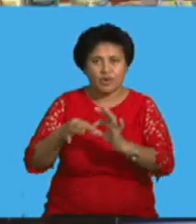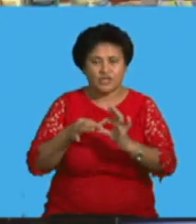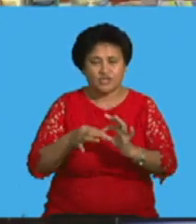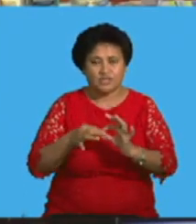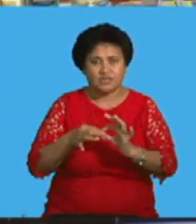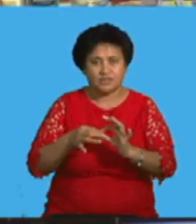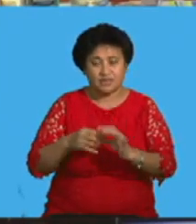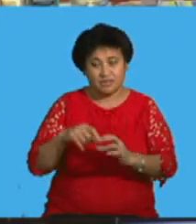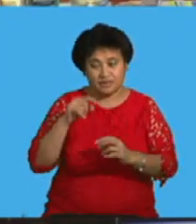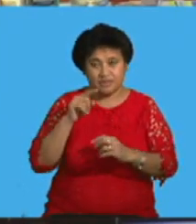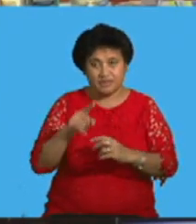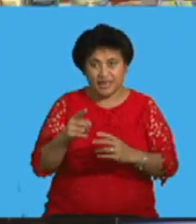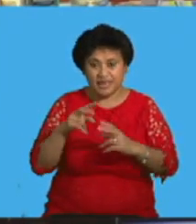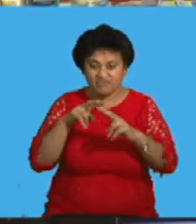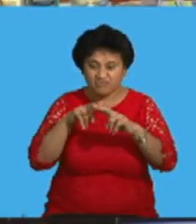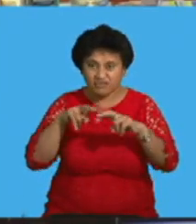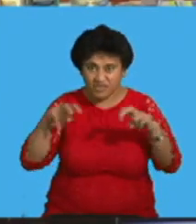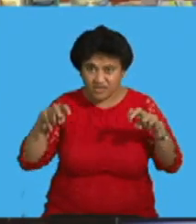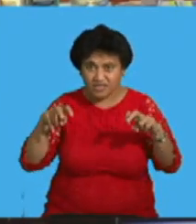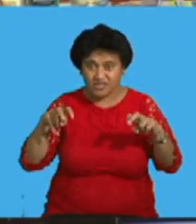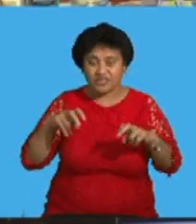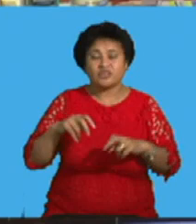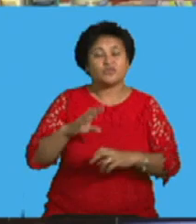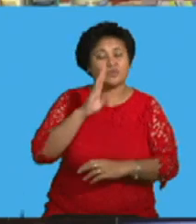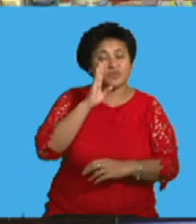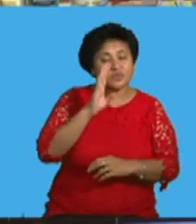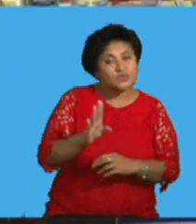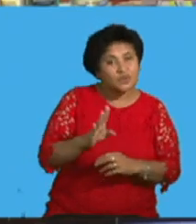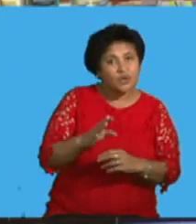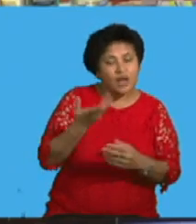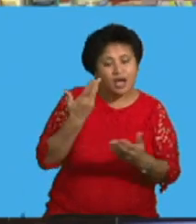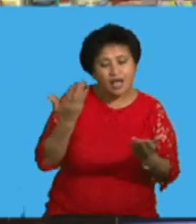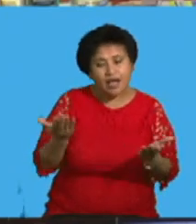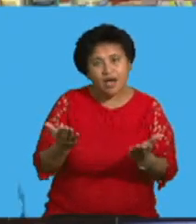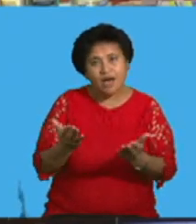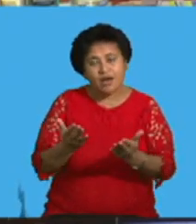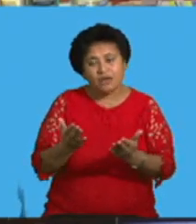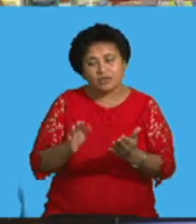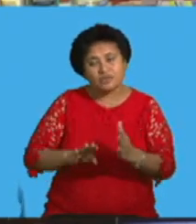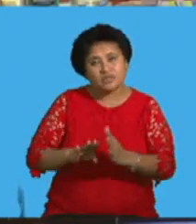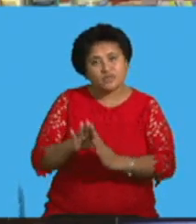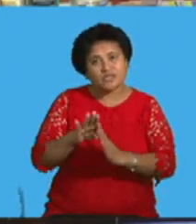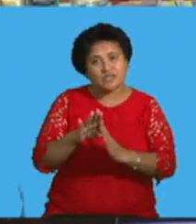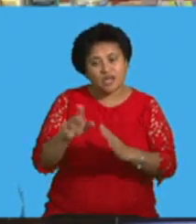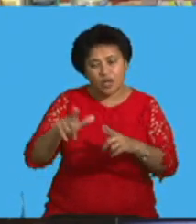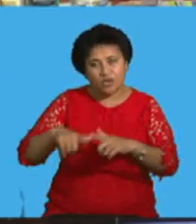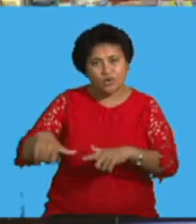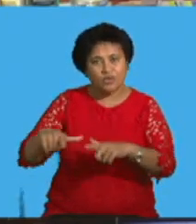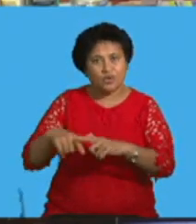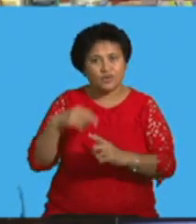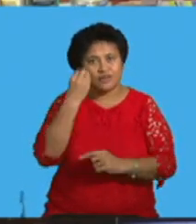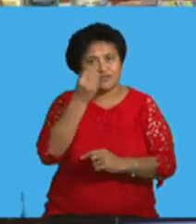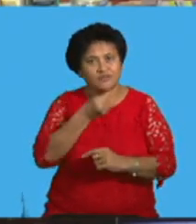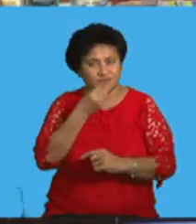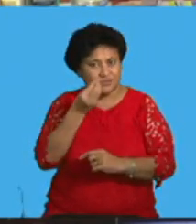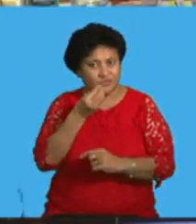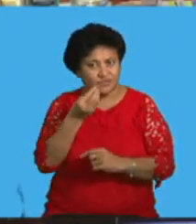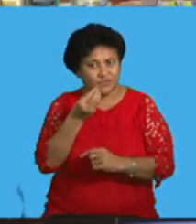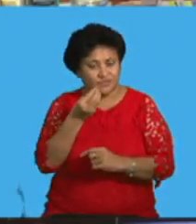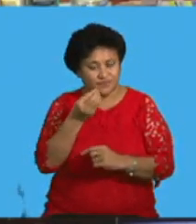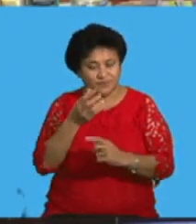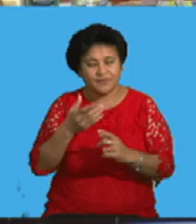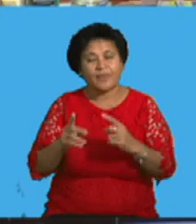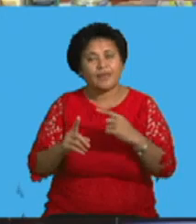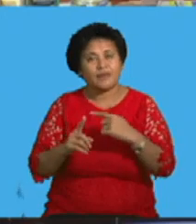The study identified opportunities to increase local food sourcing by the tourism industry, and recommendations